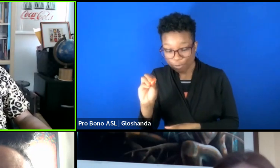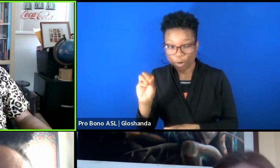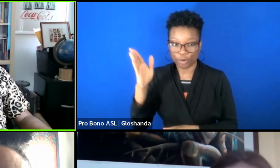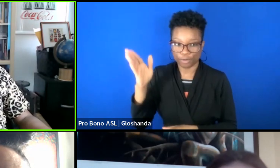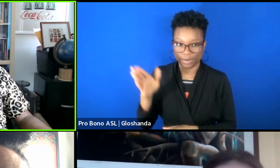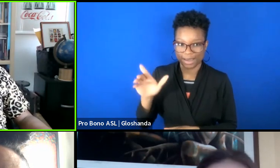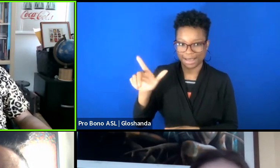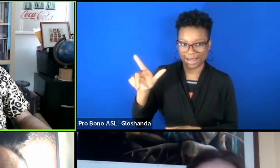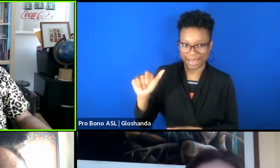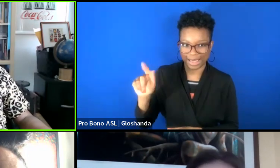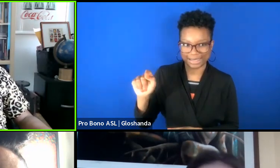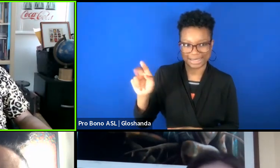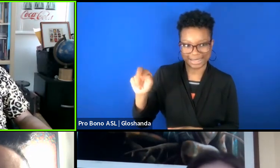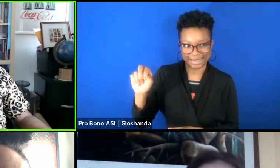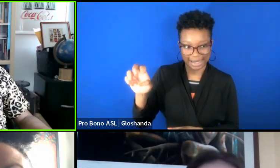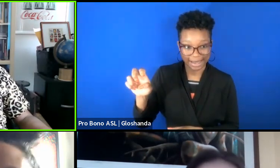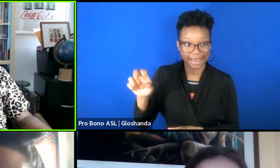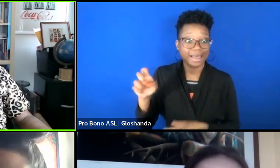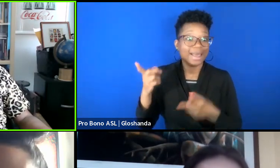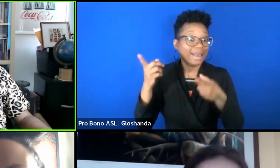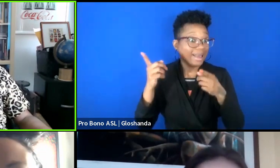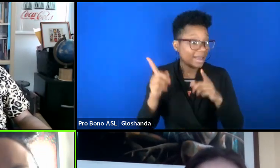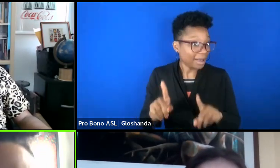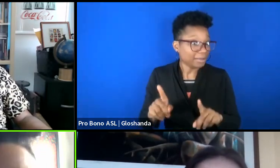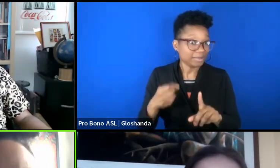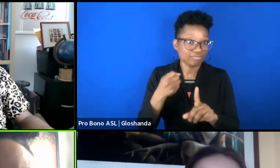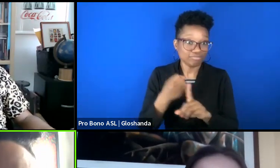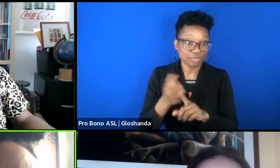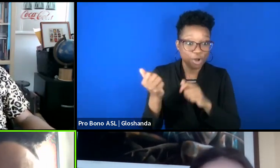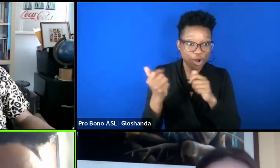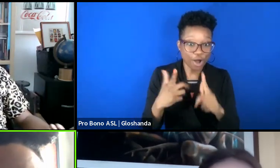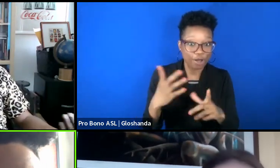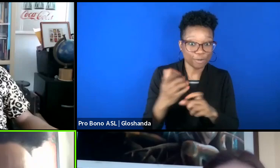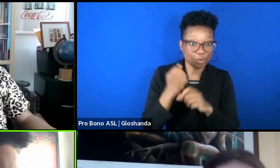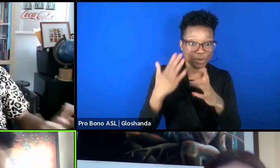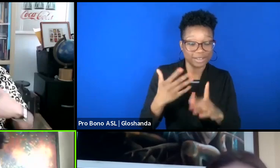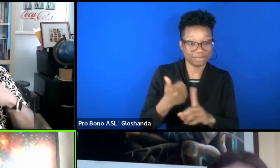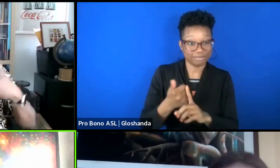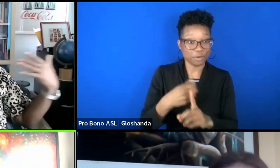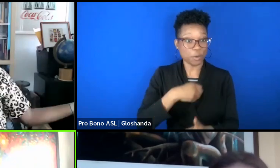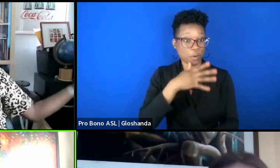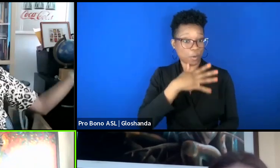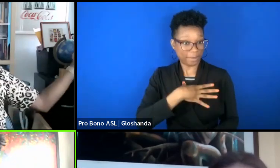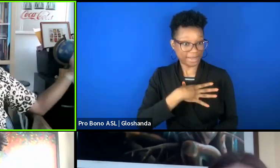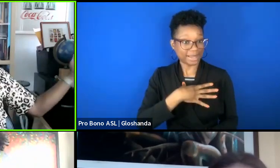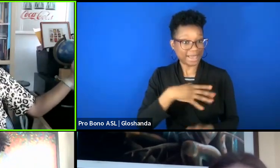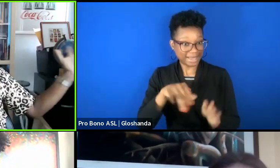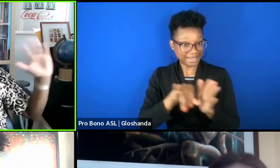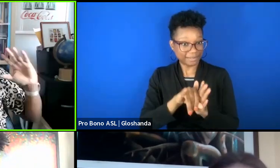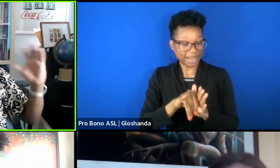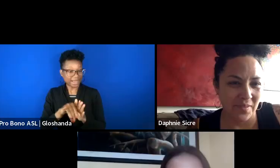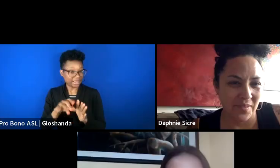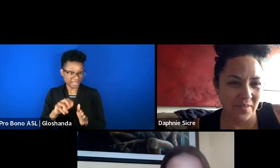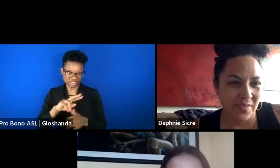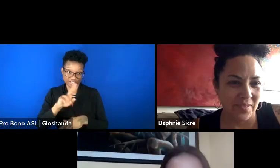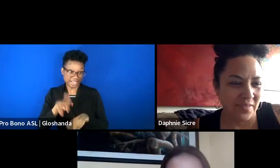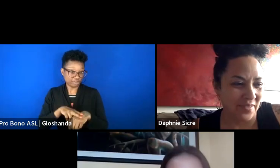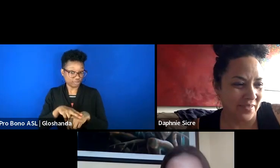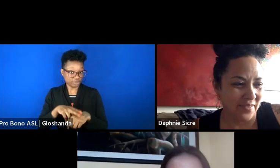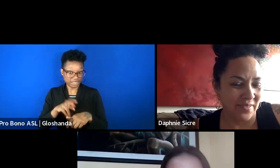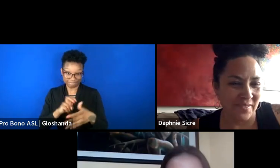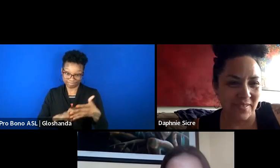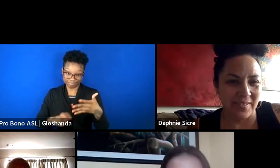that all of the winners were women. Yeah. Identified. So, you know, they just naturally rose to the top and were the